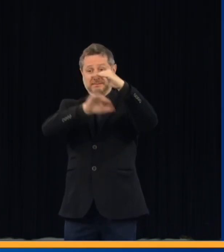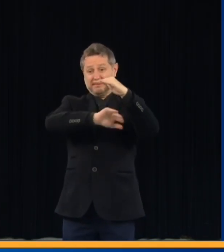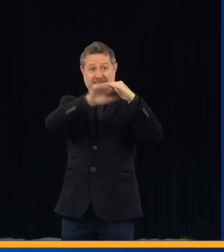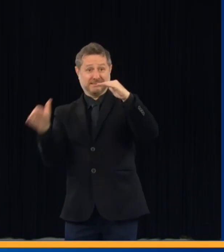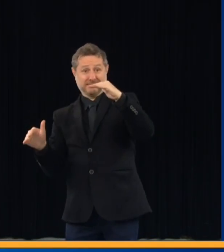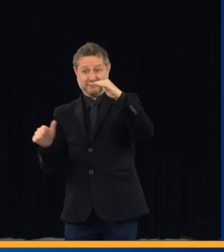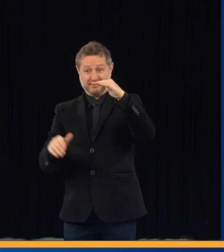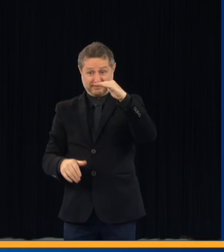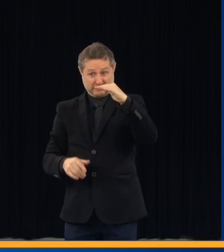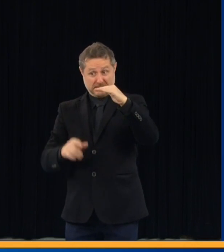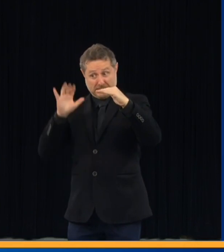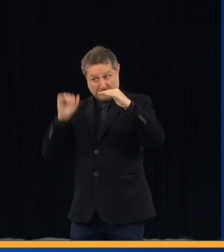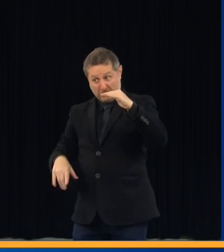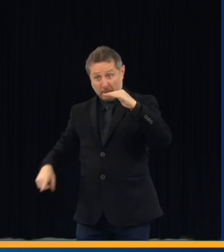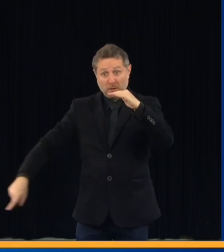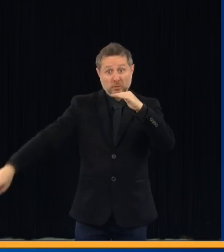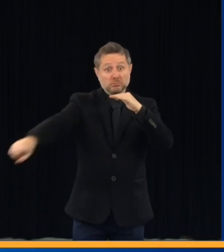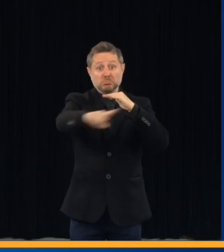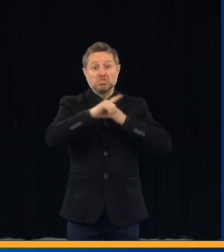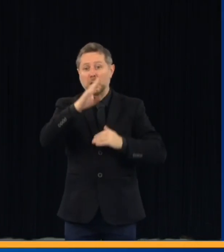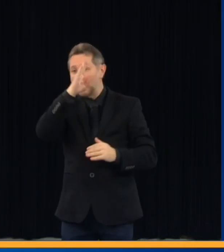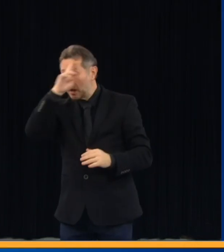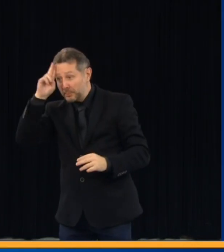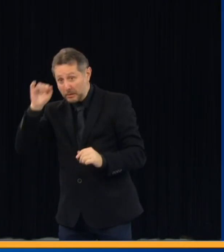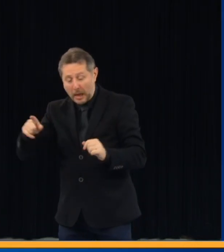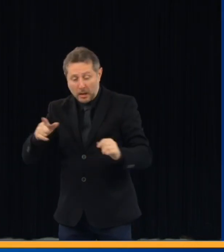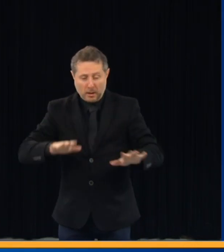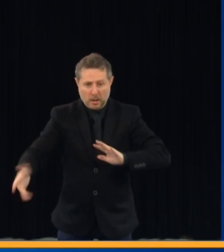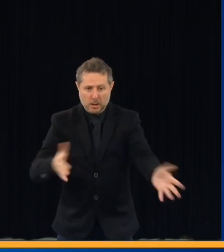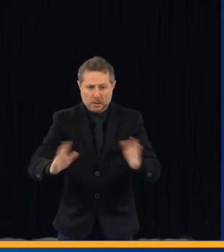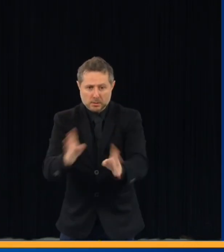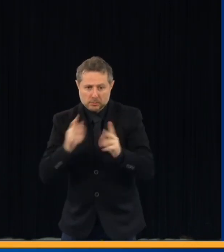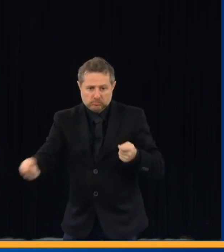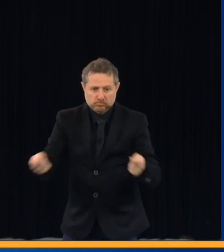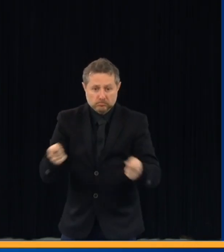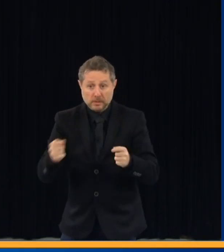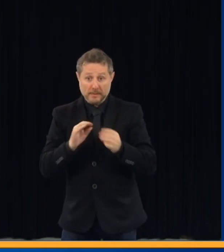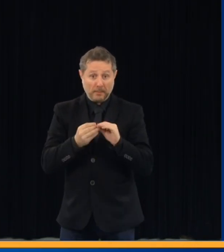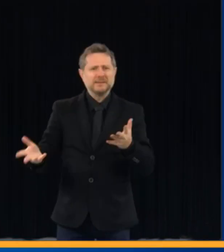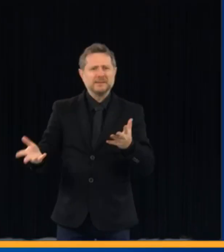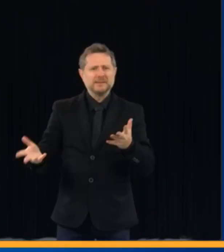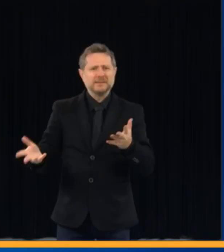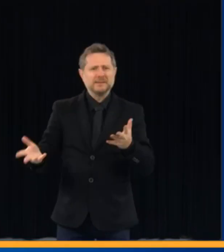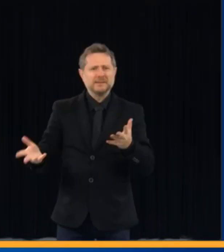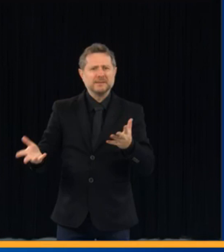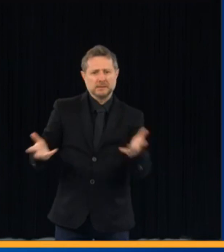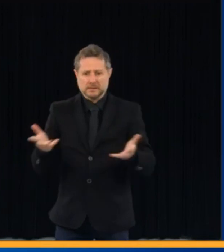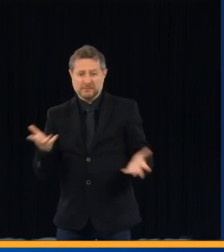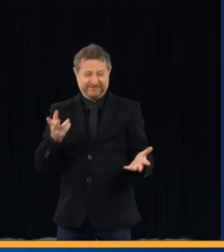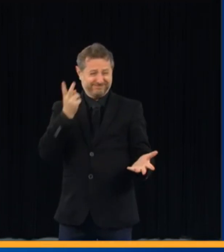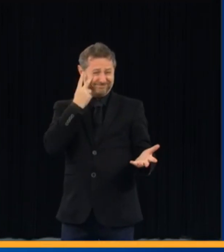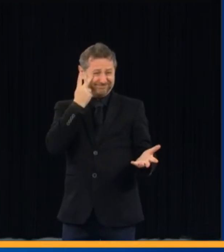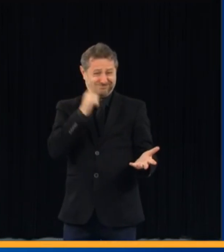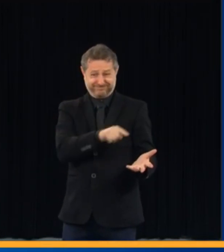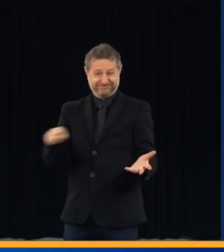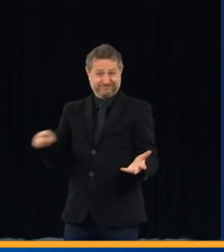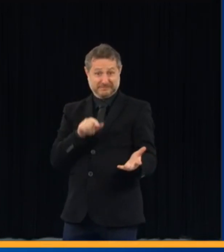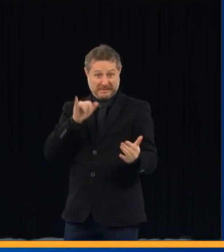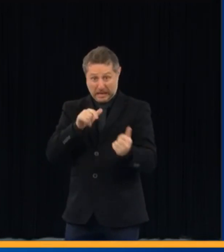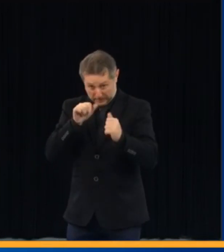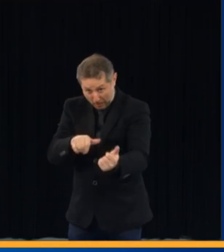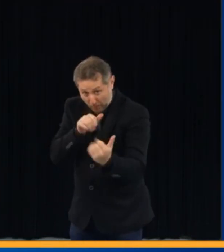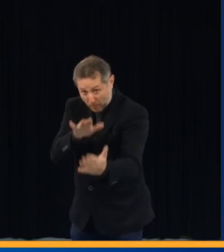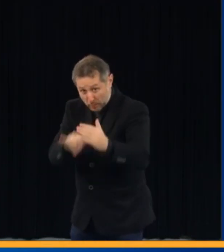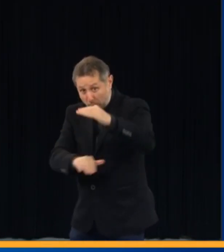handle that number? Can you handle the height of the impact on